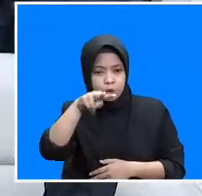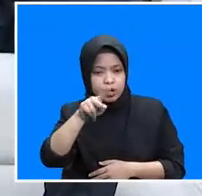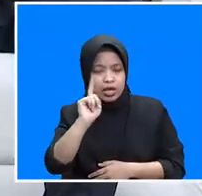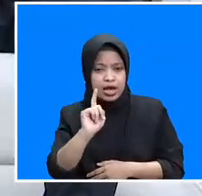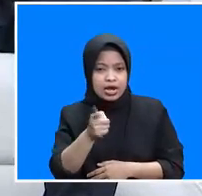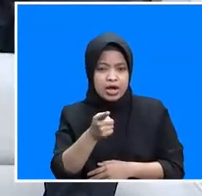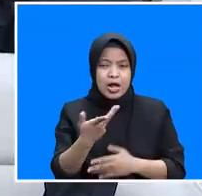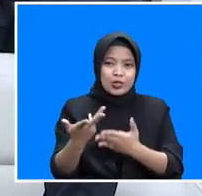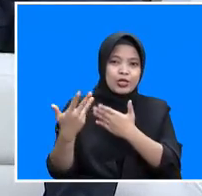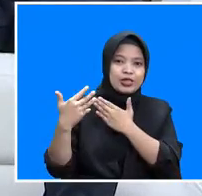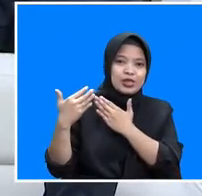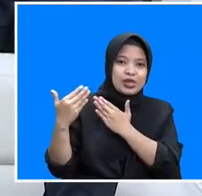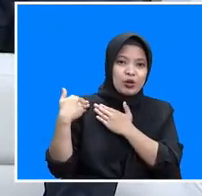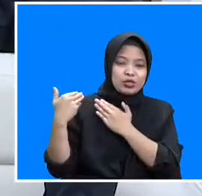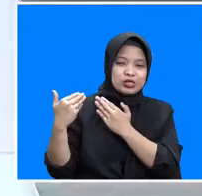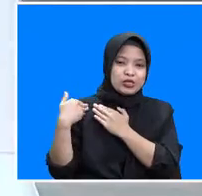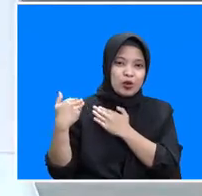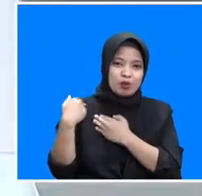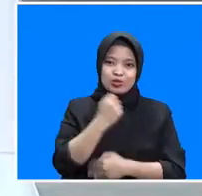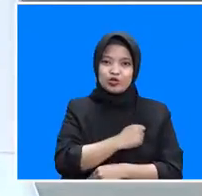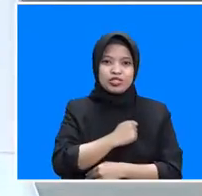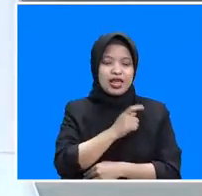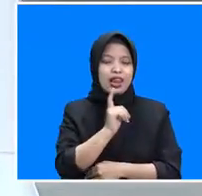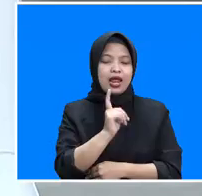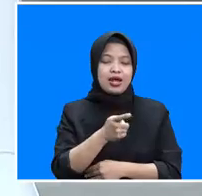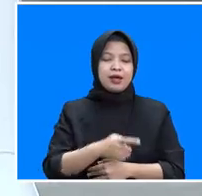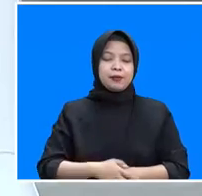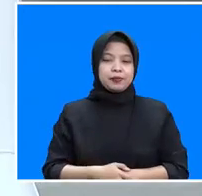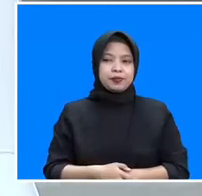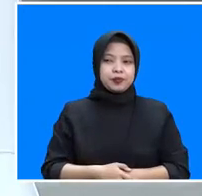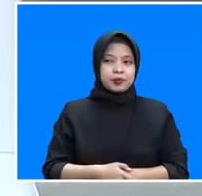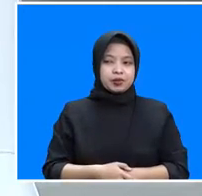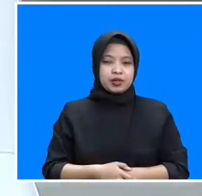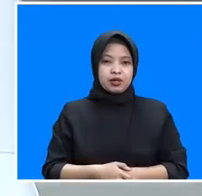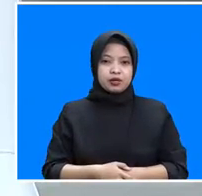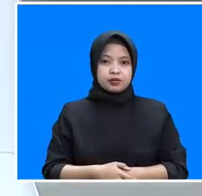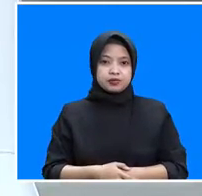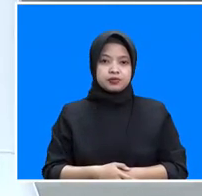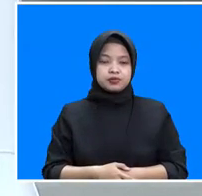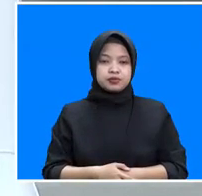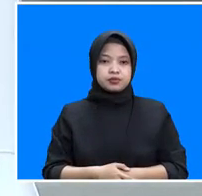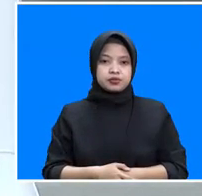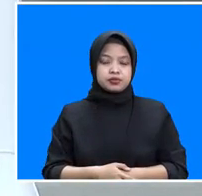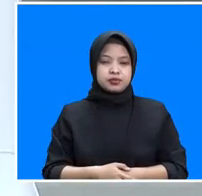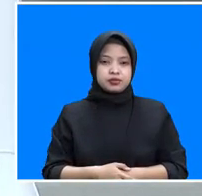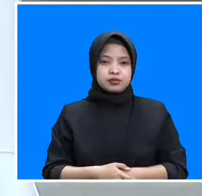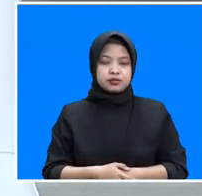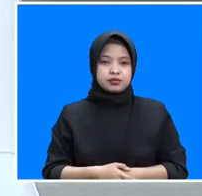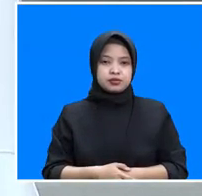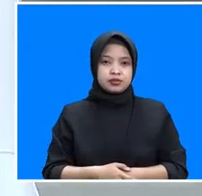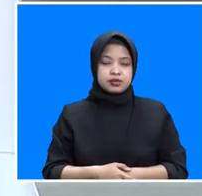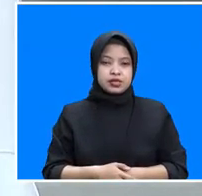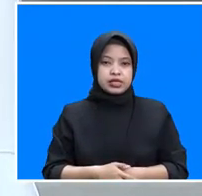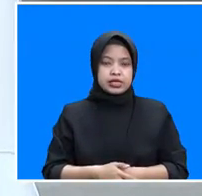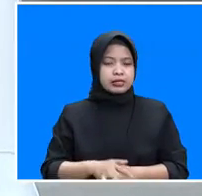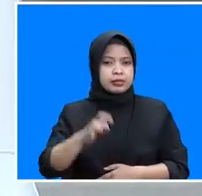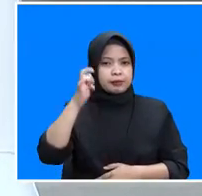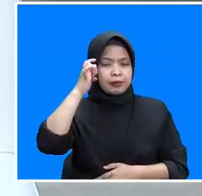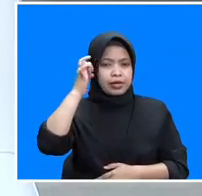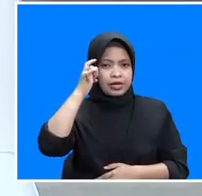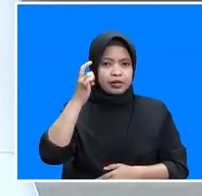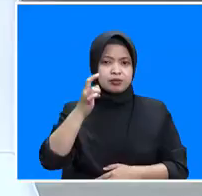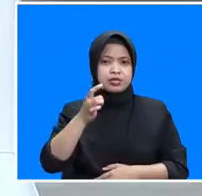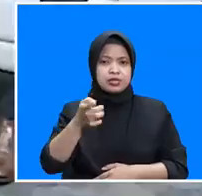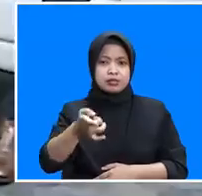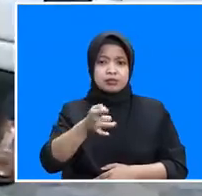responsibility. So when you, that prompts you to collaborate. So you're not thinking about what is only benefit for you, but it's actually as a community,